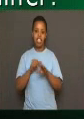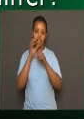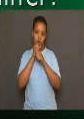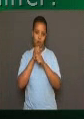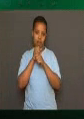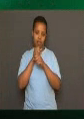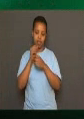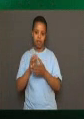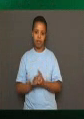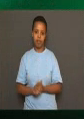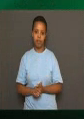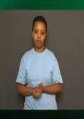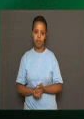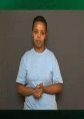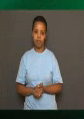Time's up.